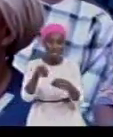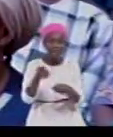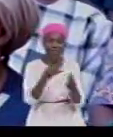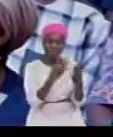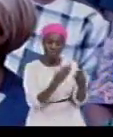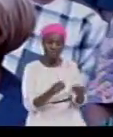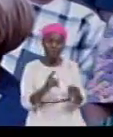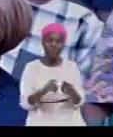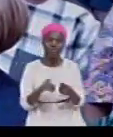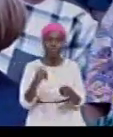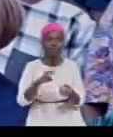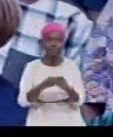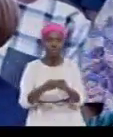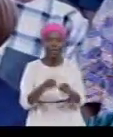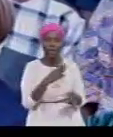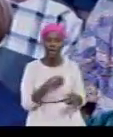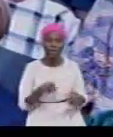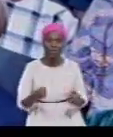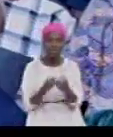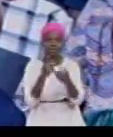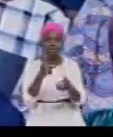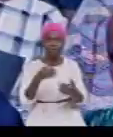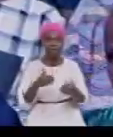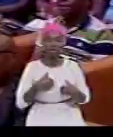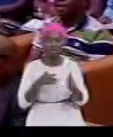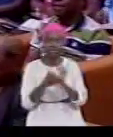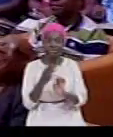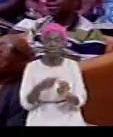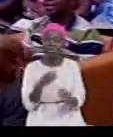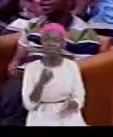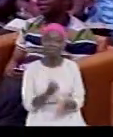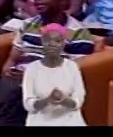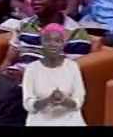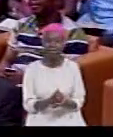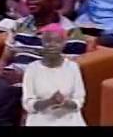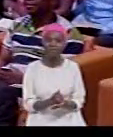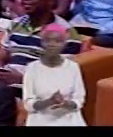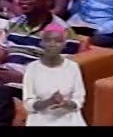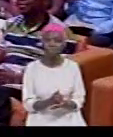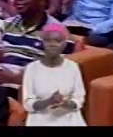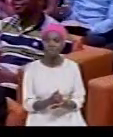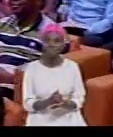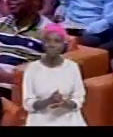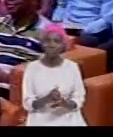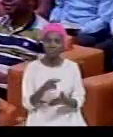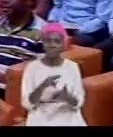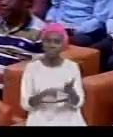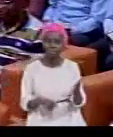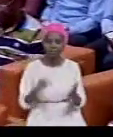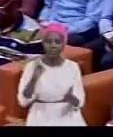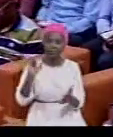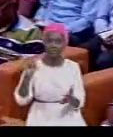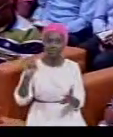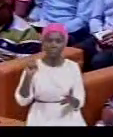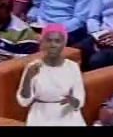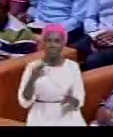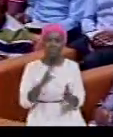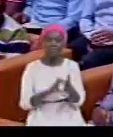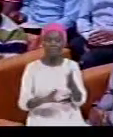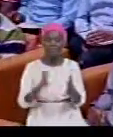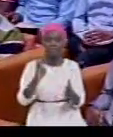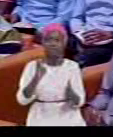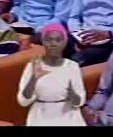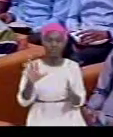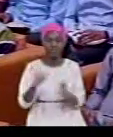the challenge you have in Jesus' name. And look at Isaiah chapter 65.